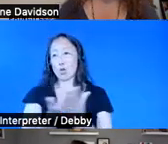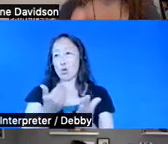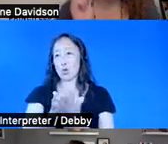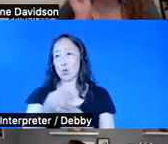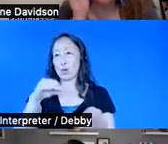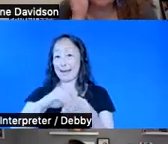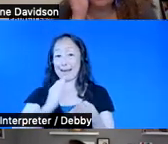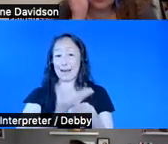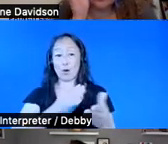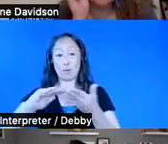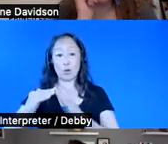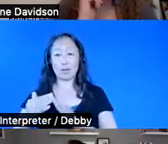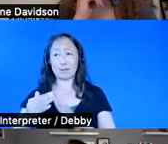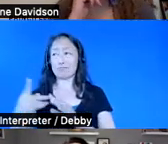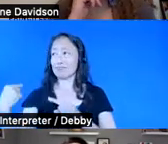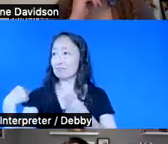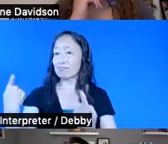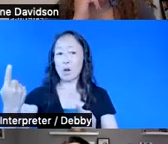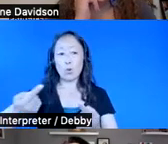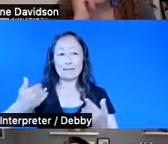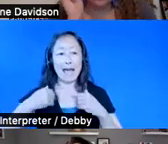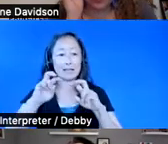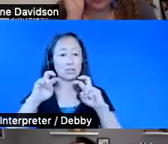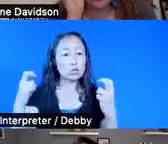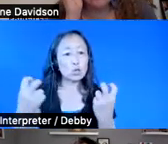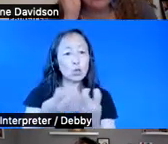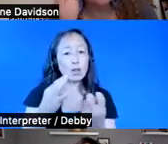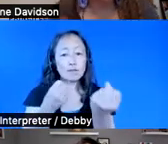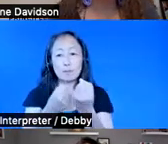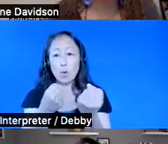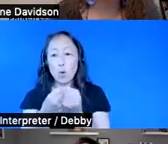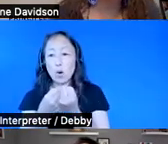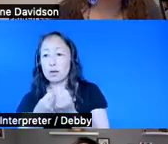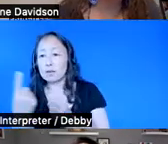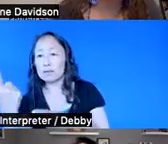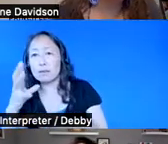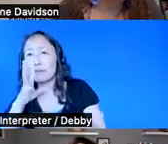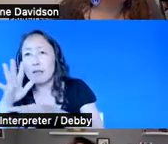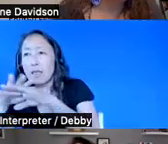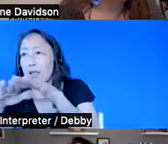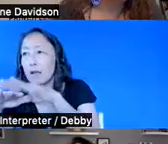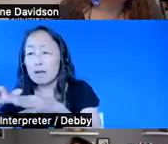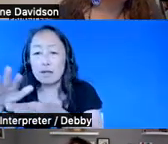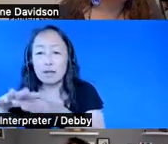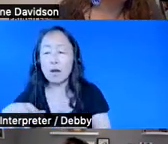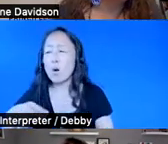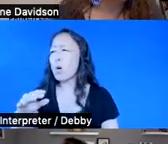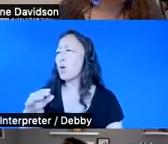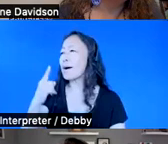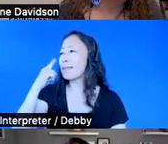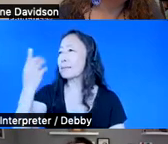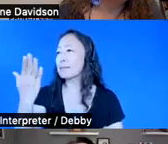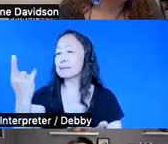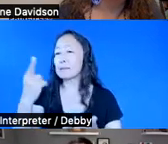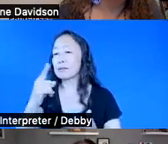communities. We've always had circles of support. Oh, I think someone is not,